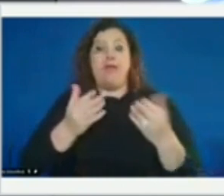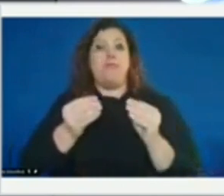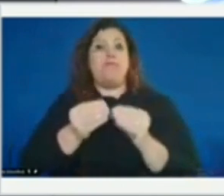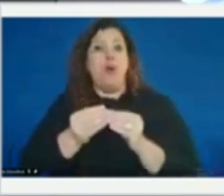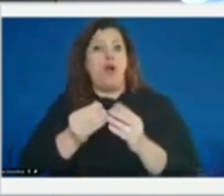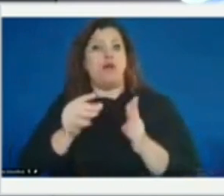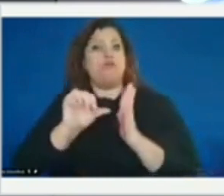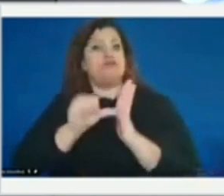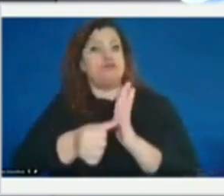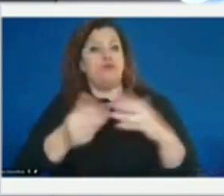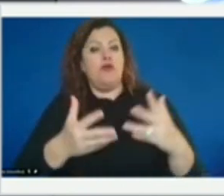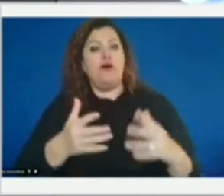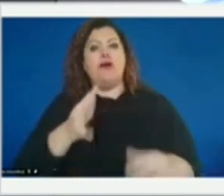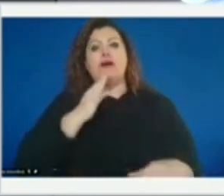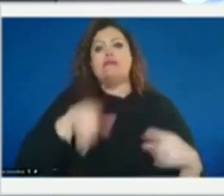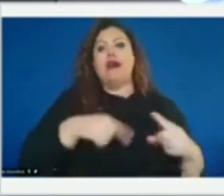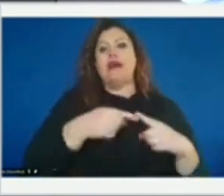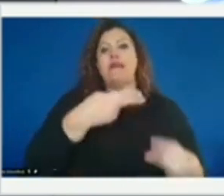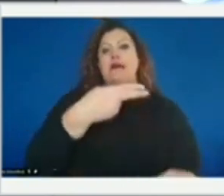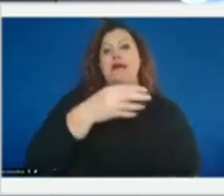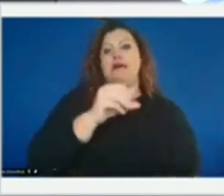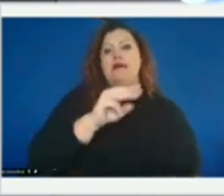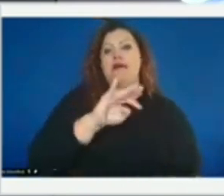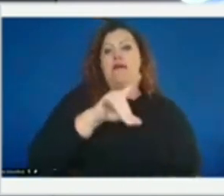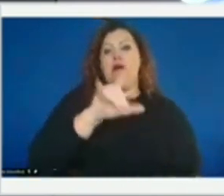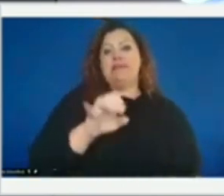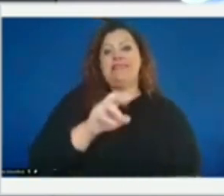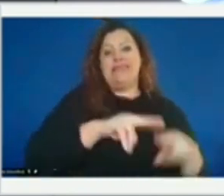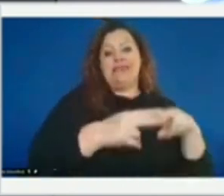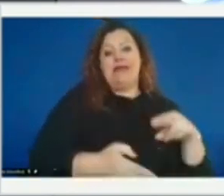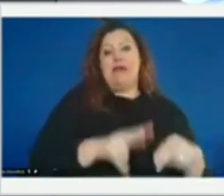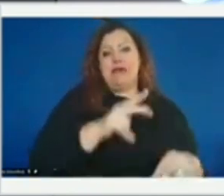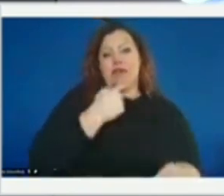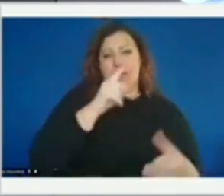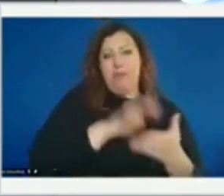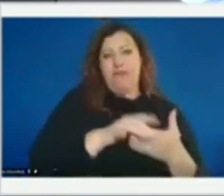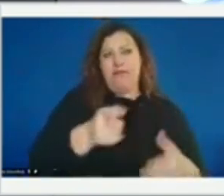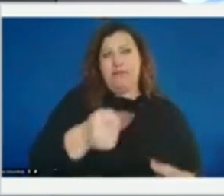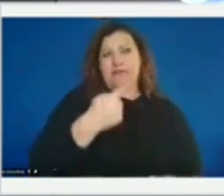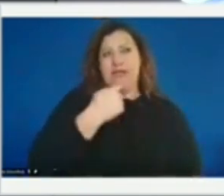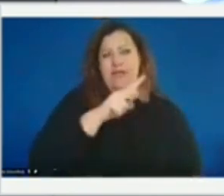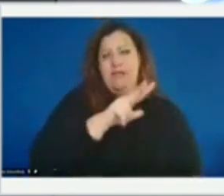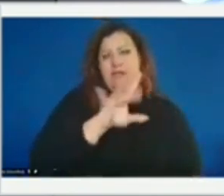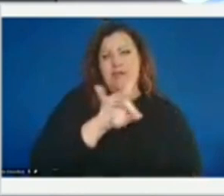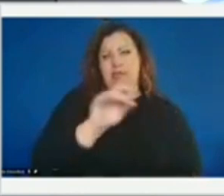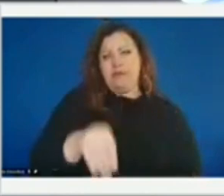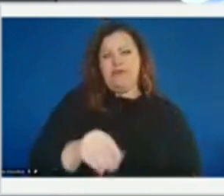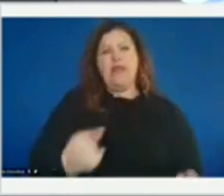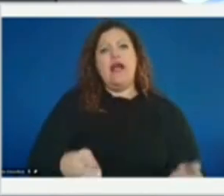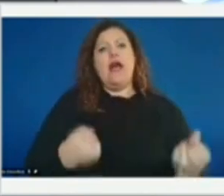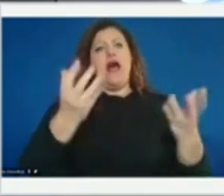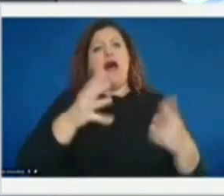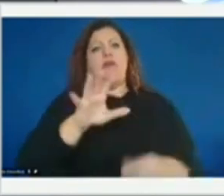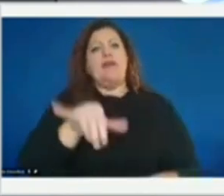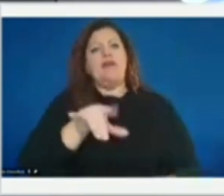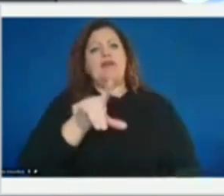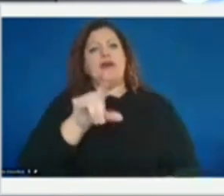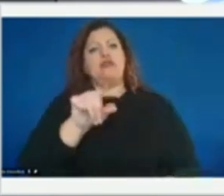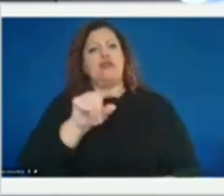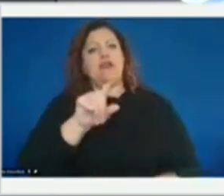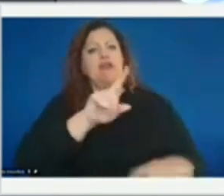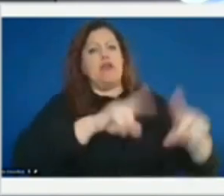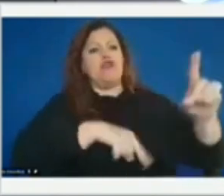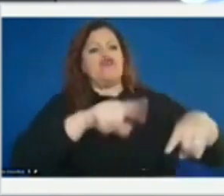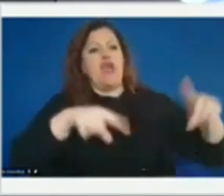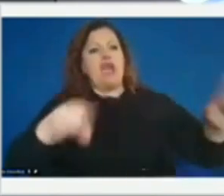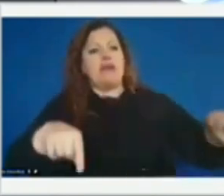homicides being down, I believe 38% is what you said. How many of the 20 are random versus targeted?